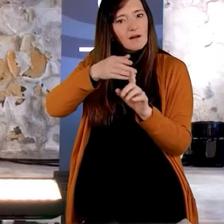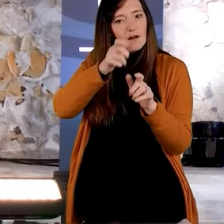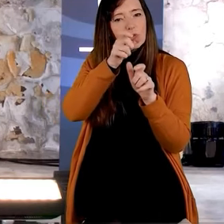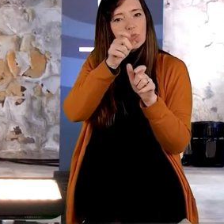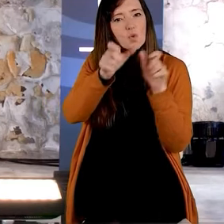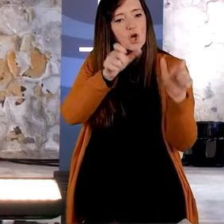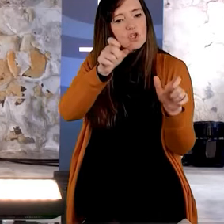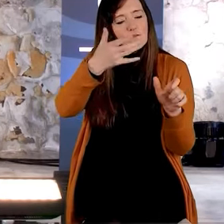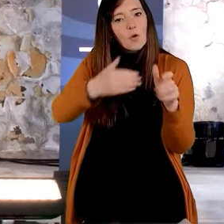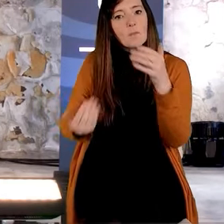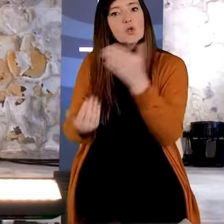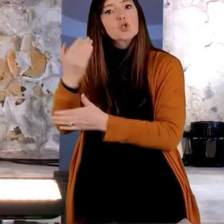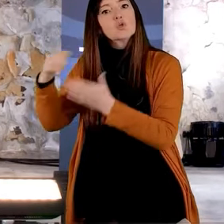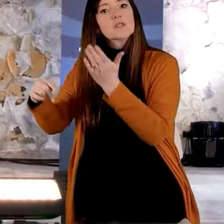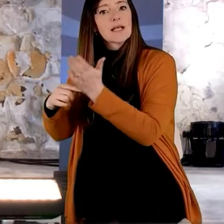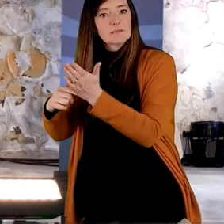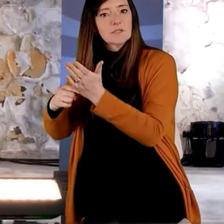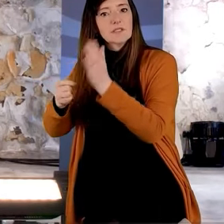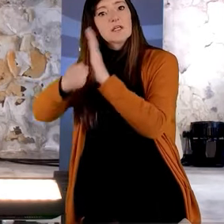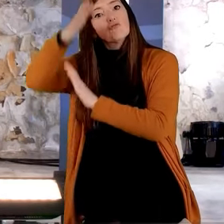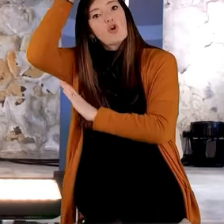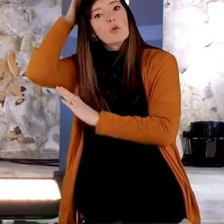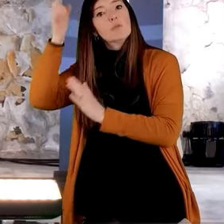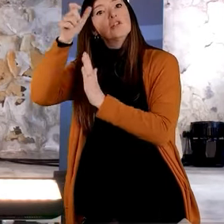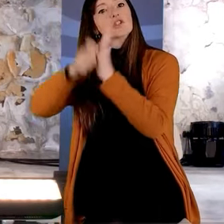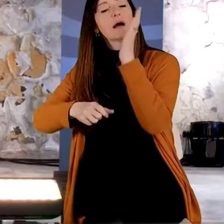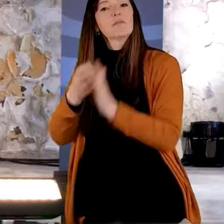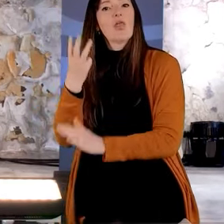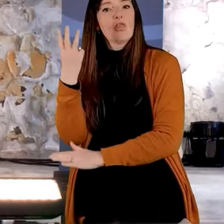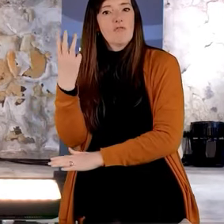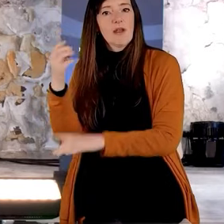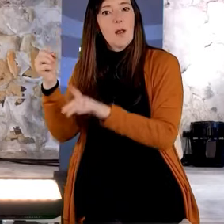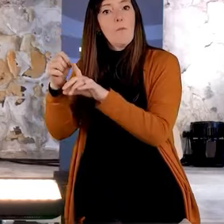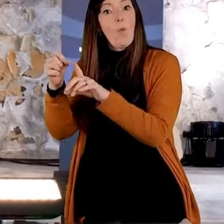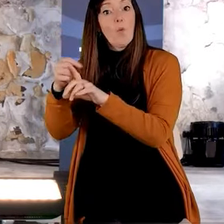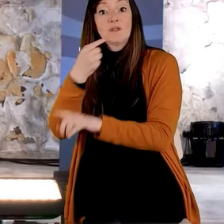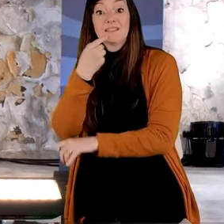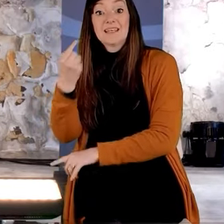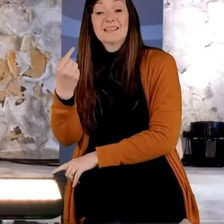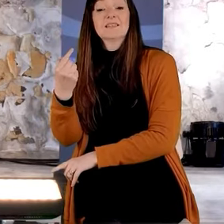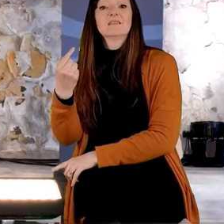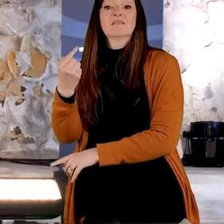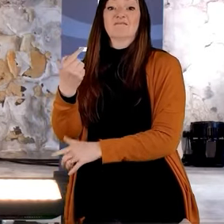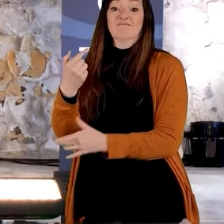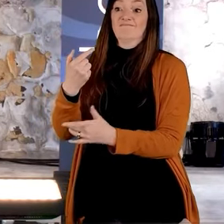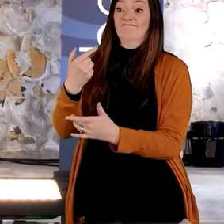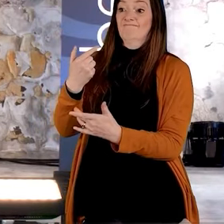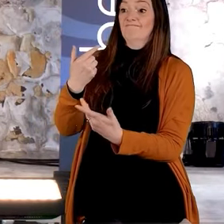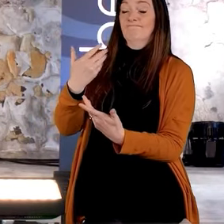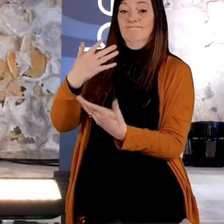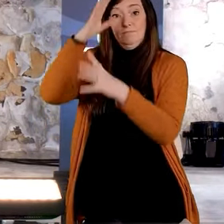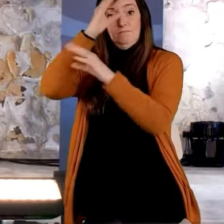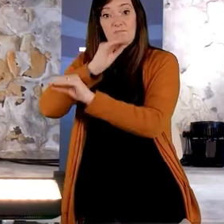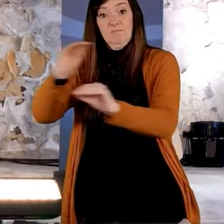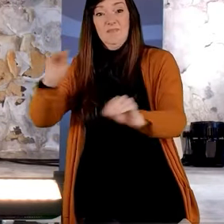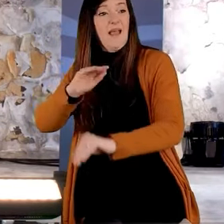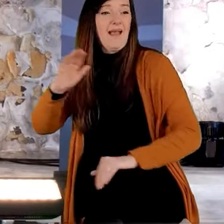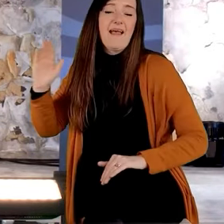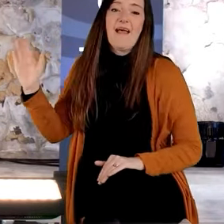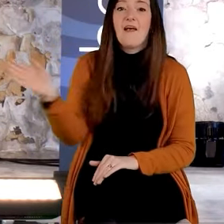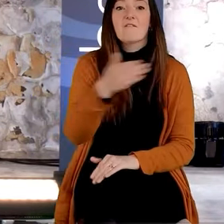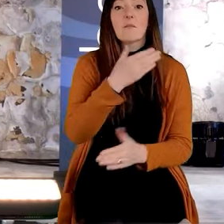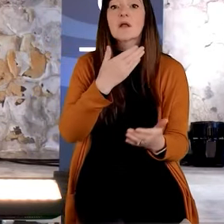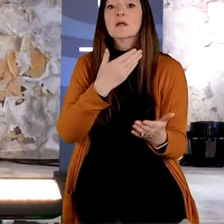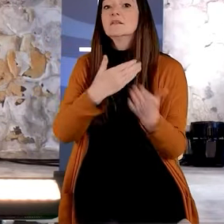New Testament. In Paul's letter to the Romans in chapter 3, he says, I'm going to make the case that